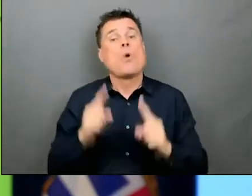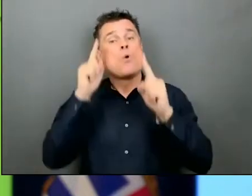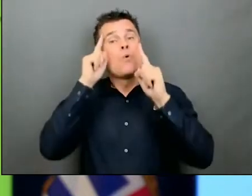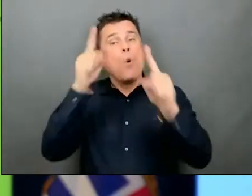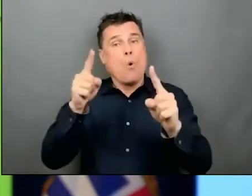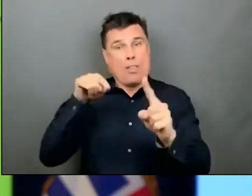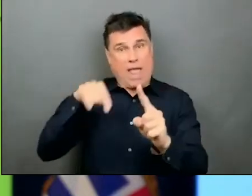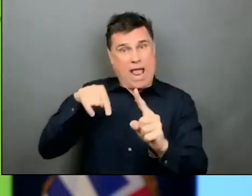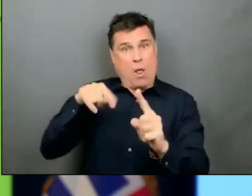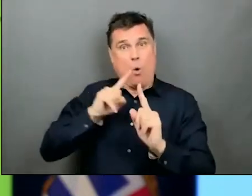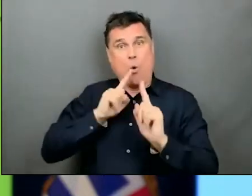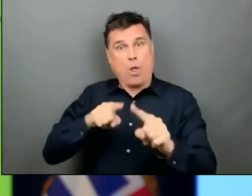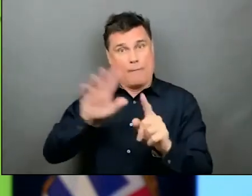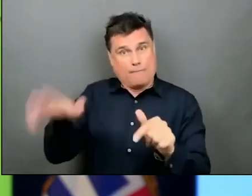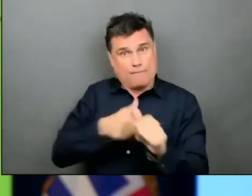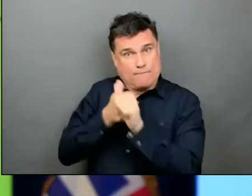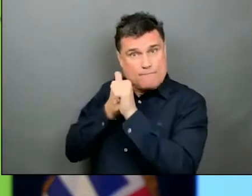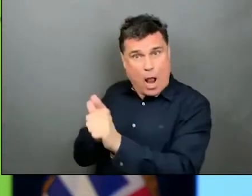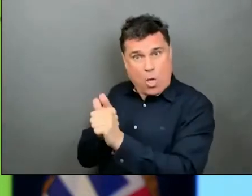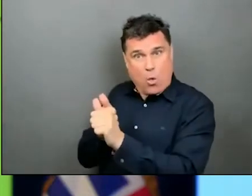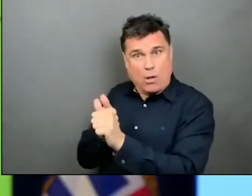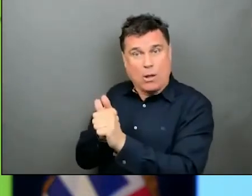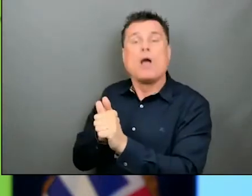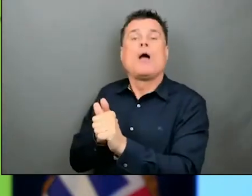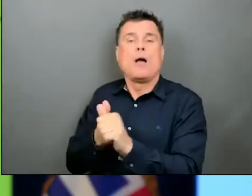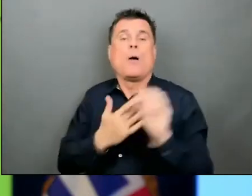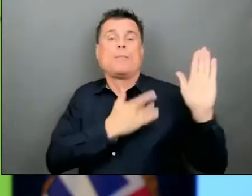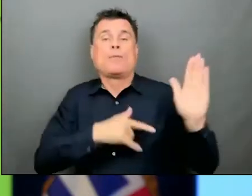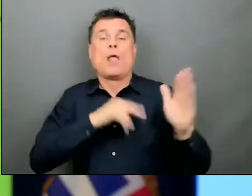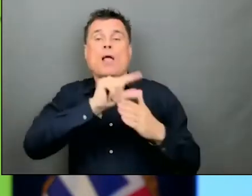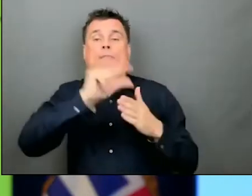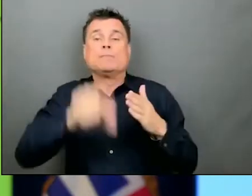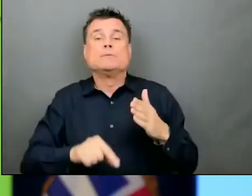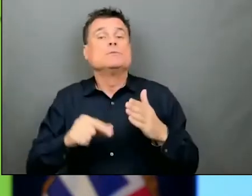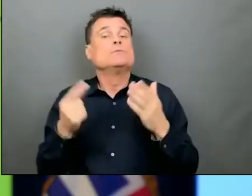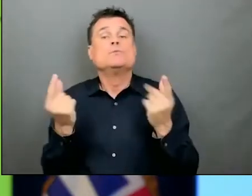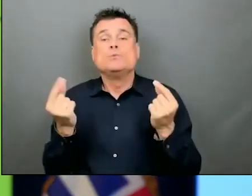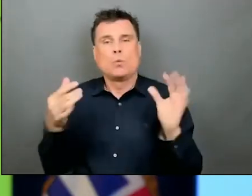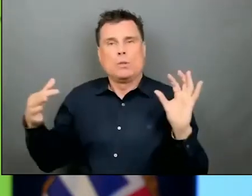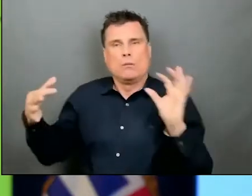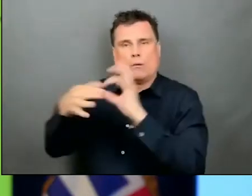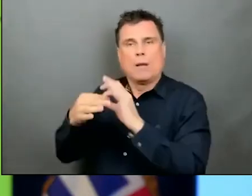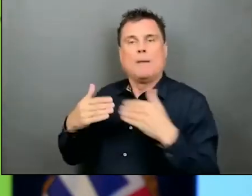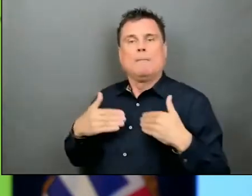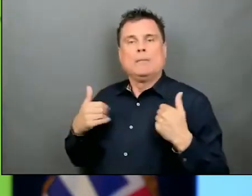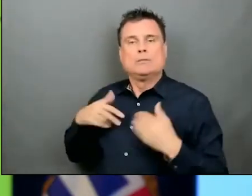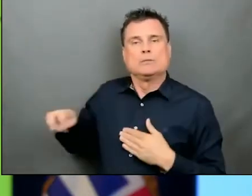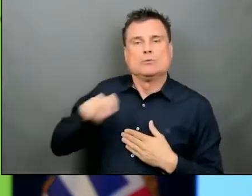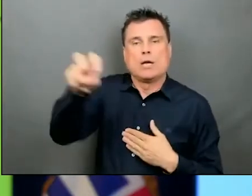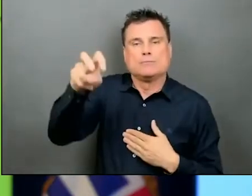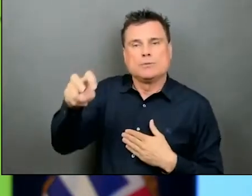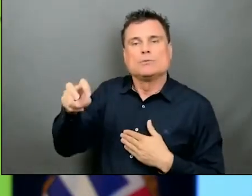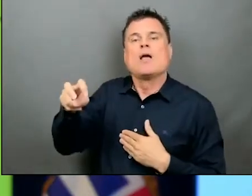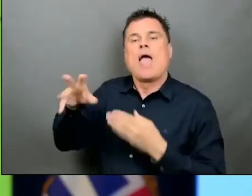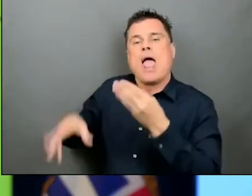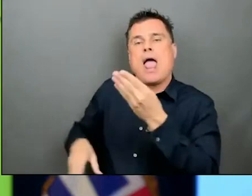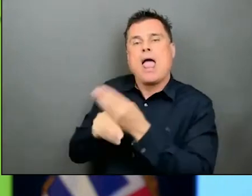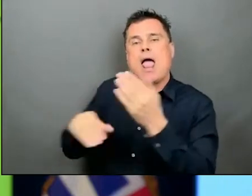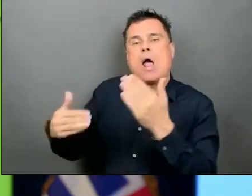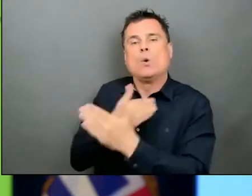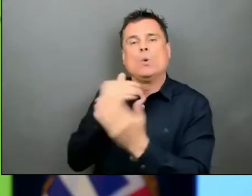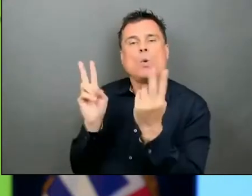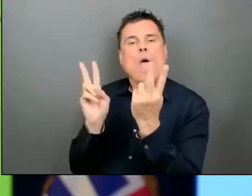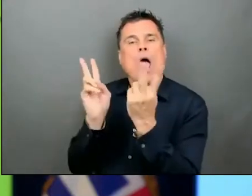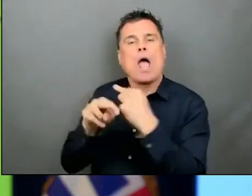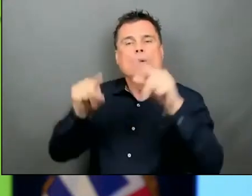communicated, the province is working with the Ministry of Transportation and Infrastructure on highway signage and installing new signage at